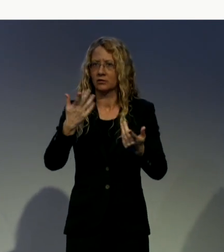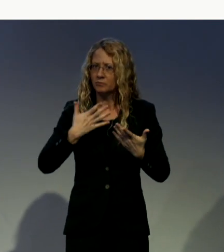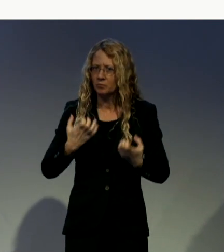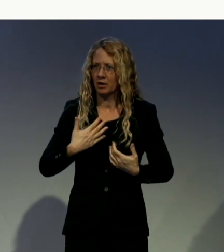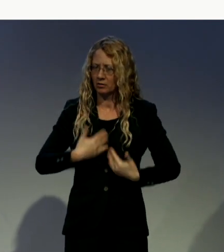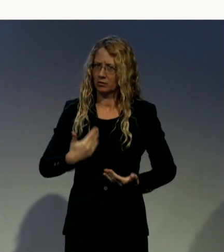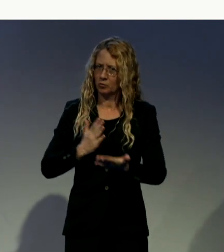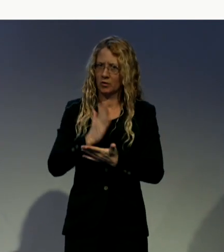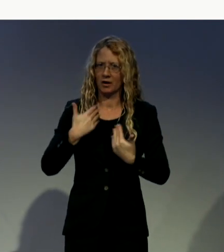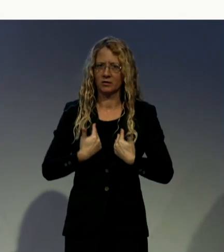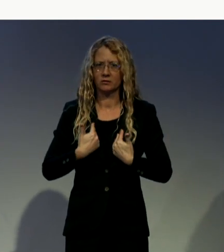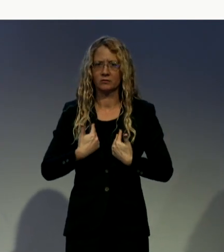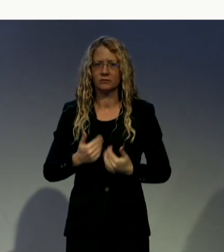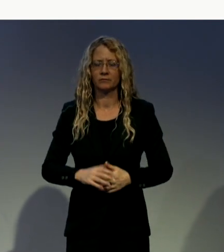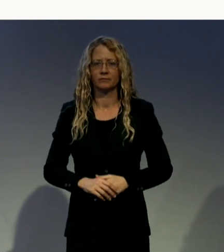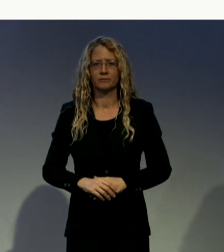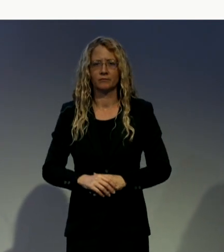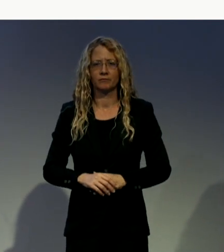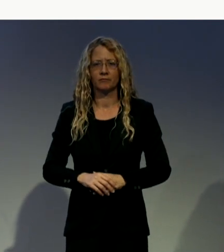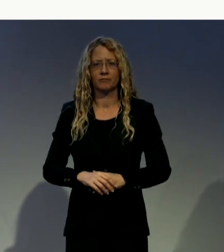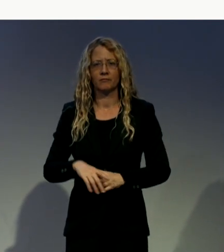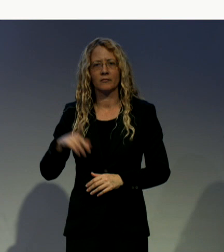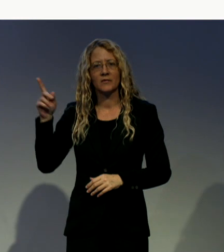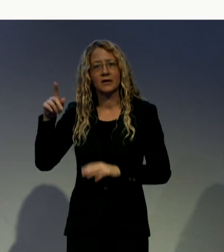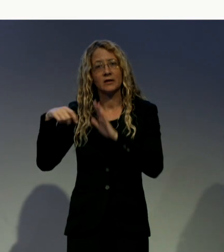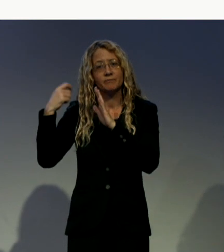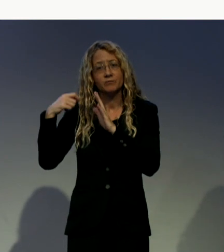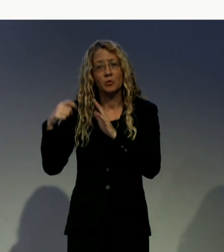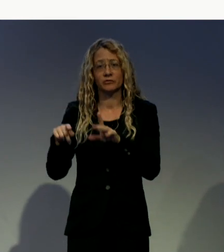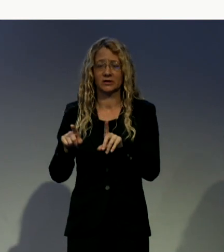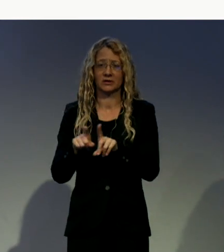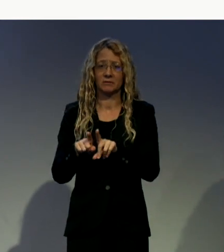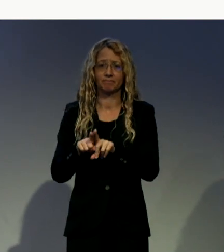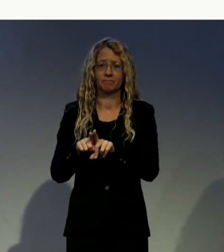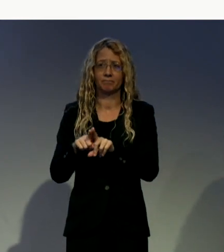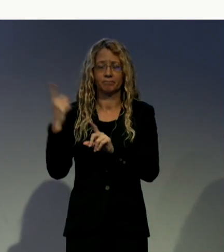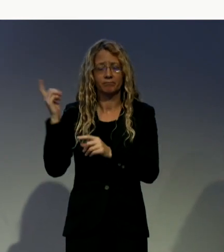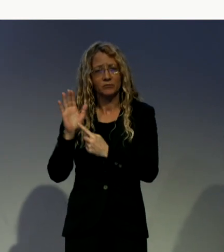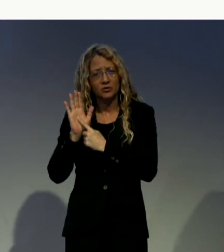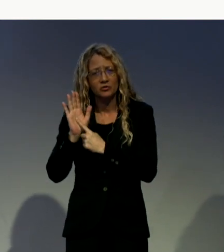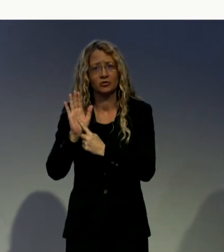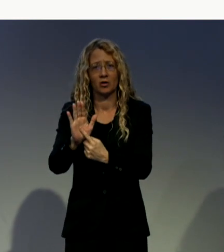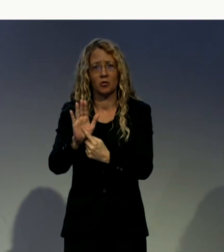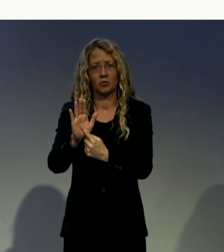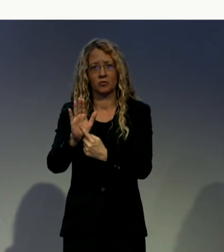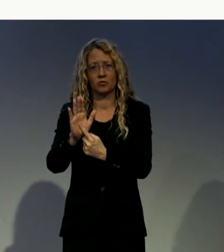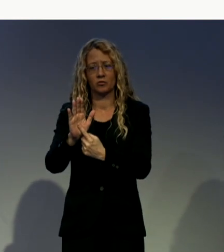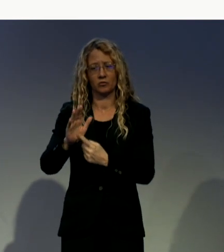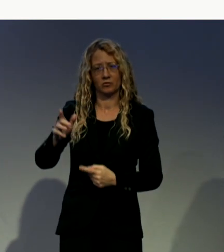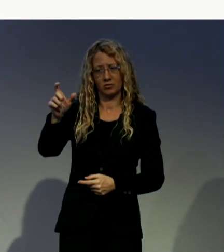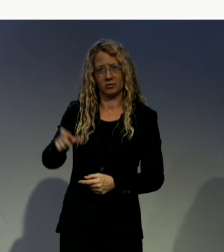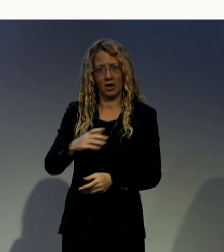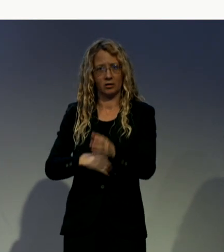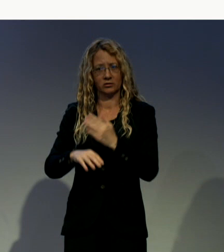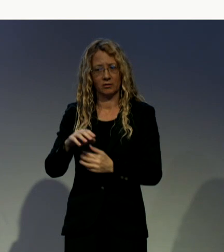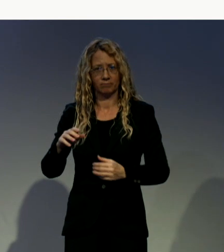what it's preaching, of course, because they're using an actress with a disability in this film. I can't even imagine what a terrible statement it would